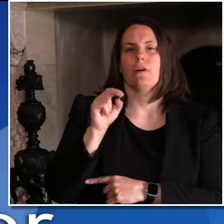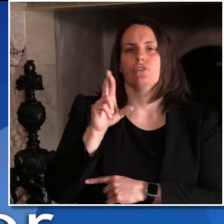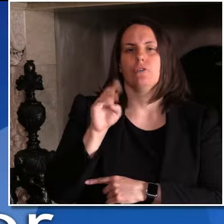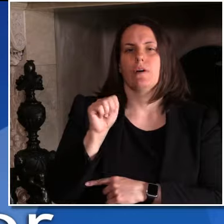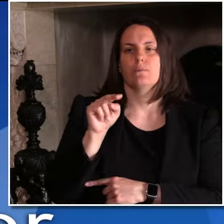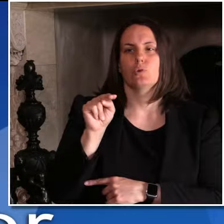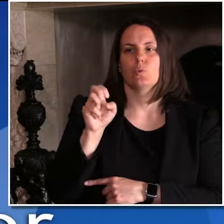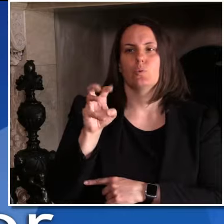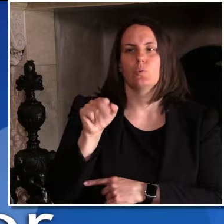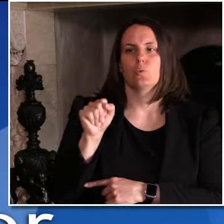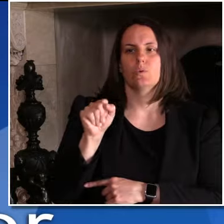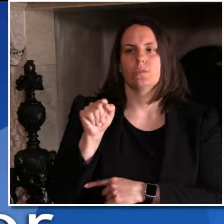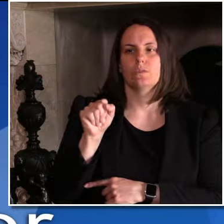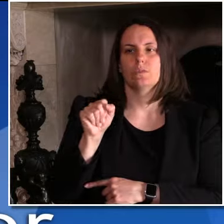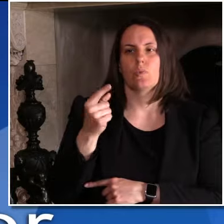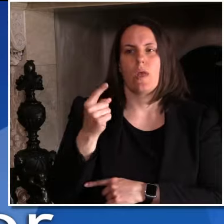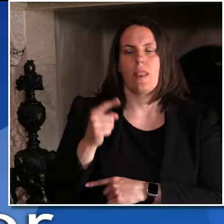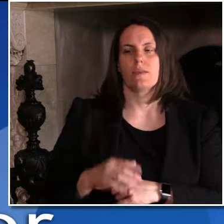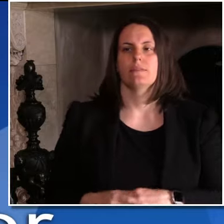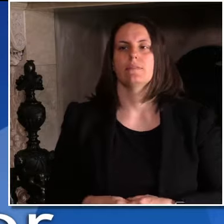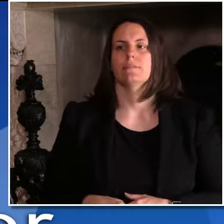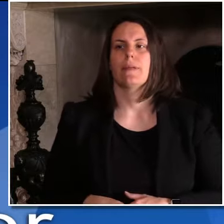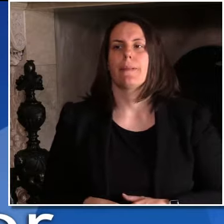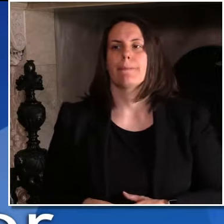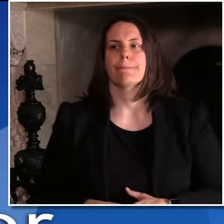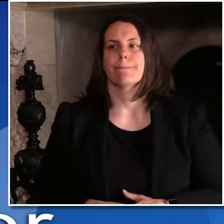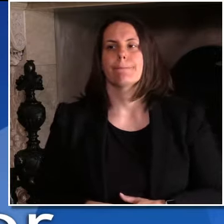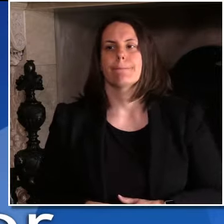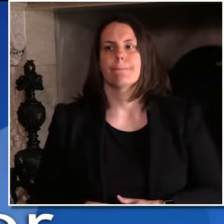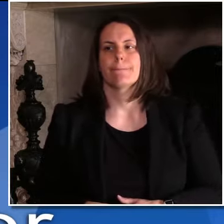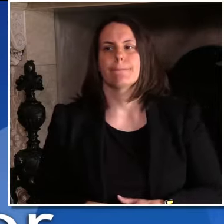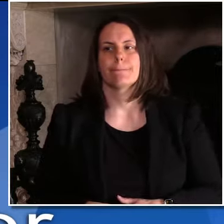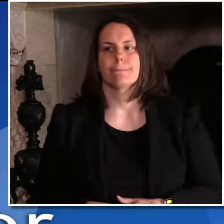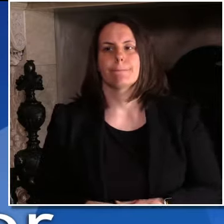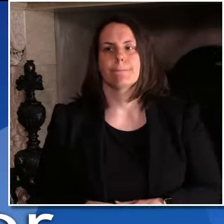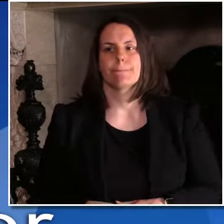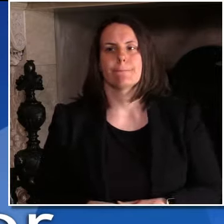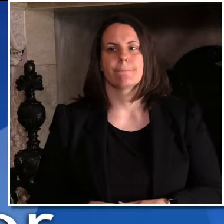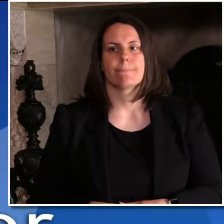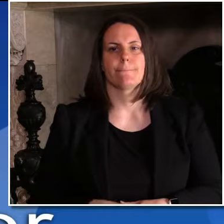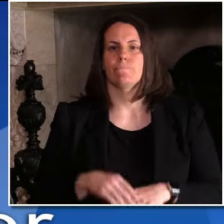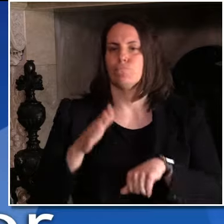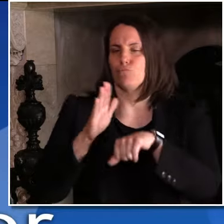With a reminder to press *6 to unmute your phone. Dan Malloy from Spectrum News 1.